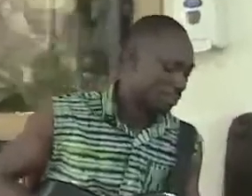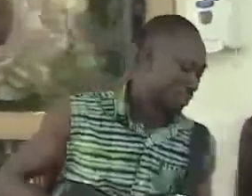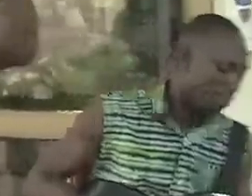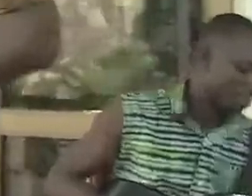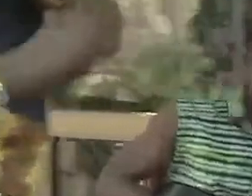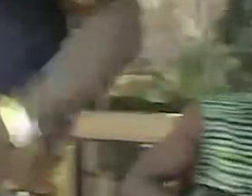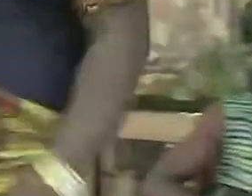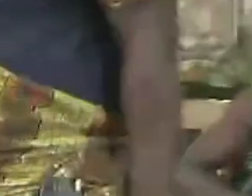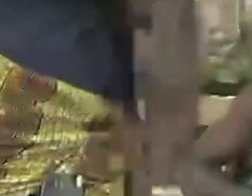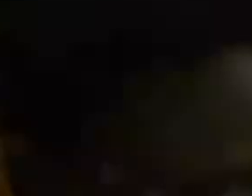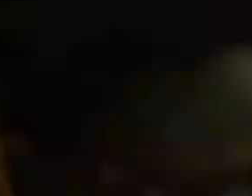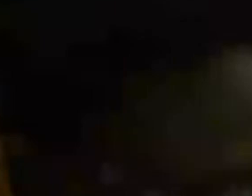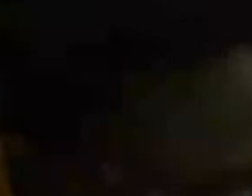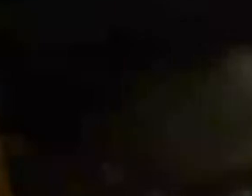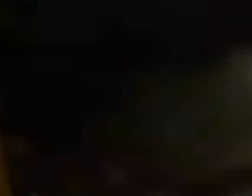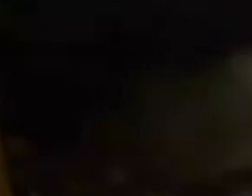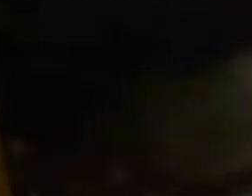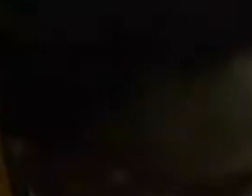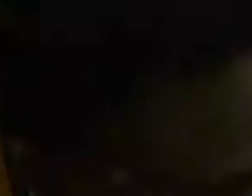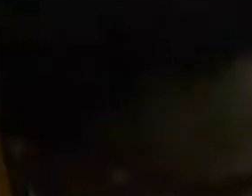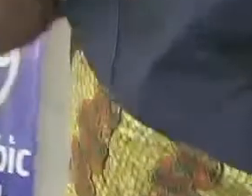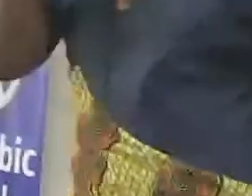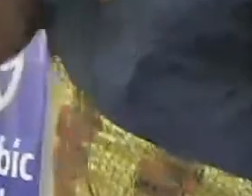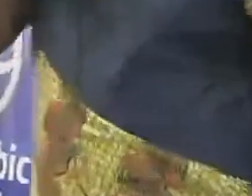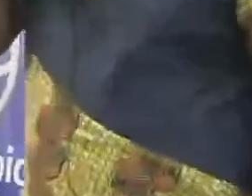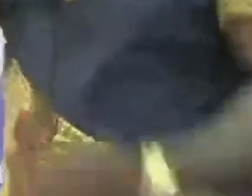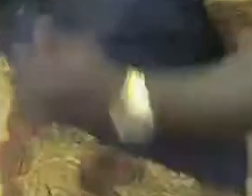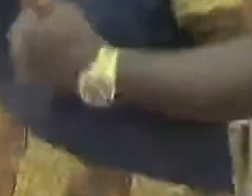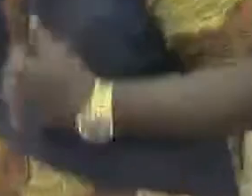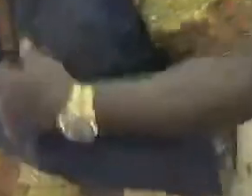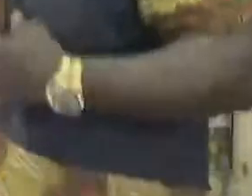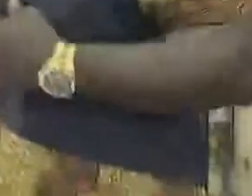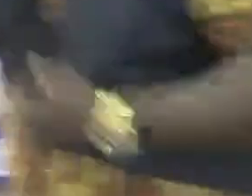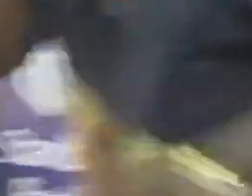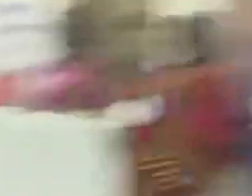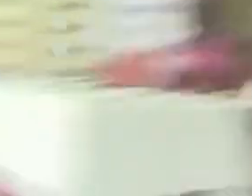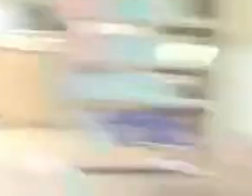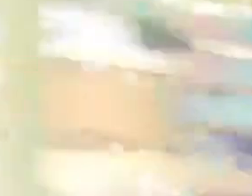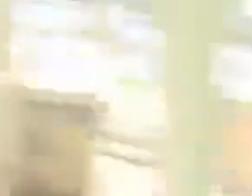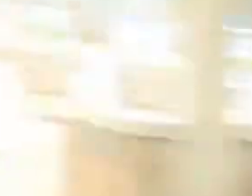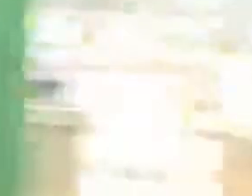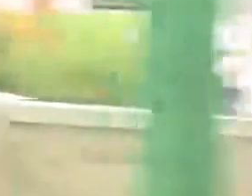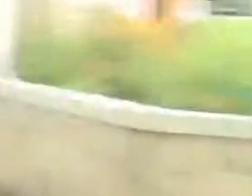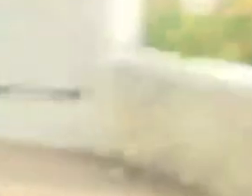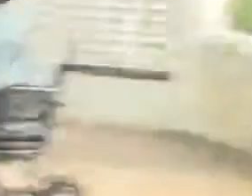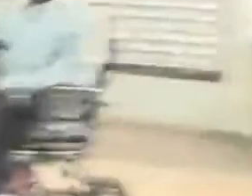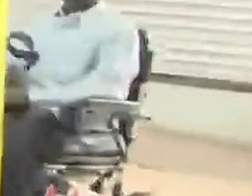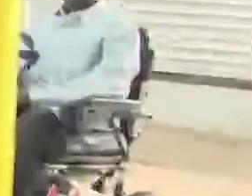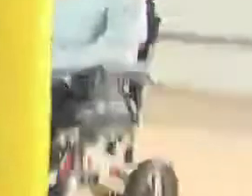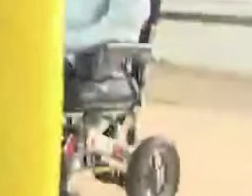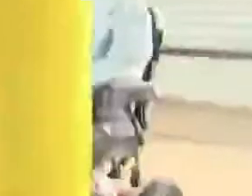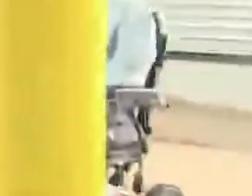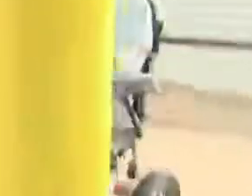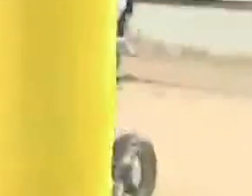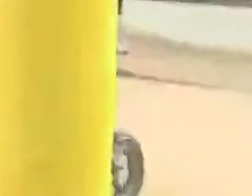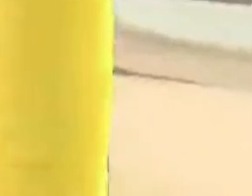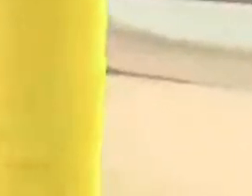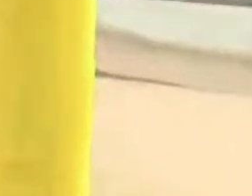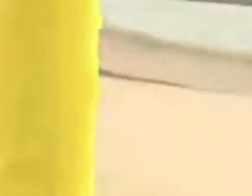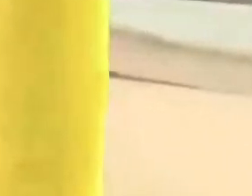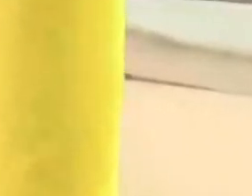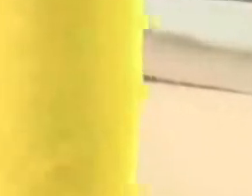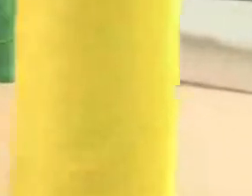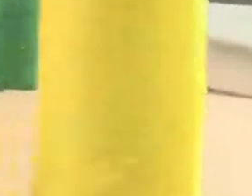Akwamba, Akwamu. Prof, Akwamba, Akwamba. E ma wale ma moni